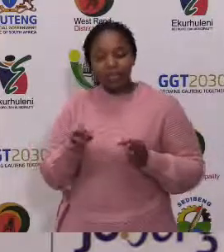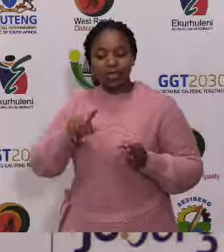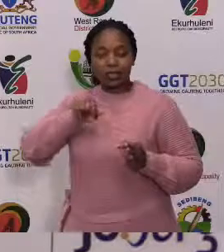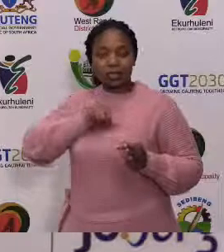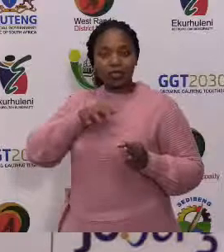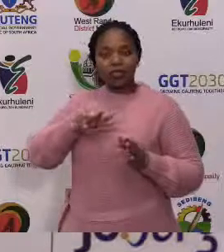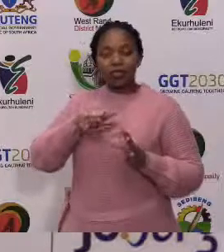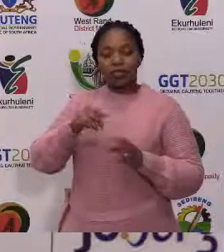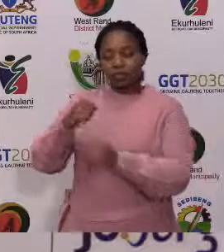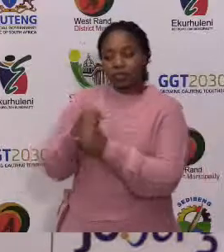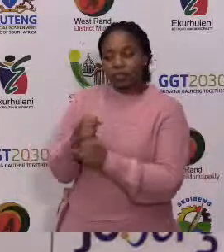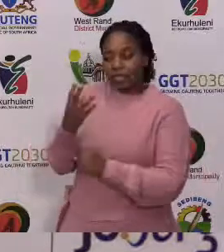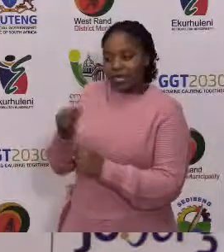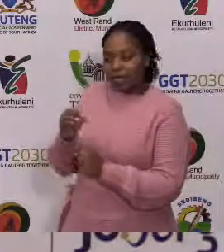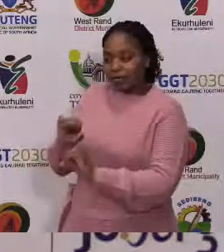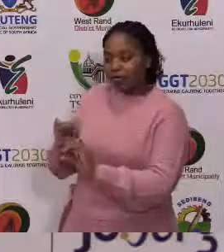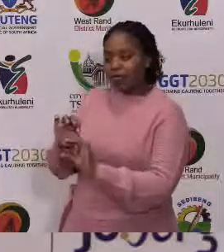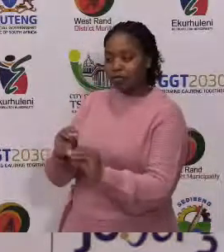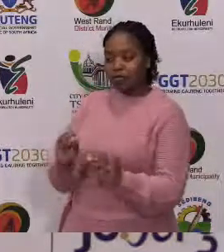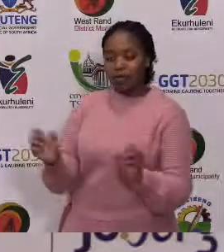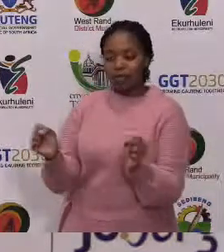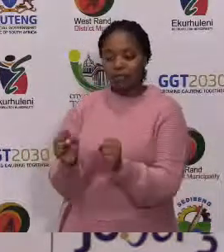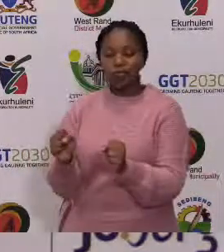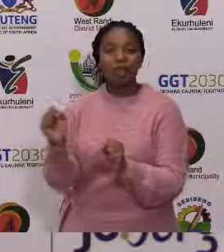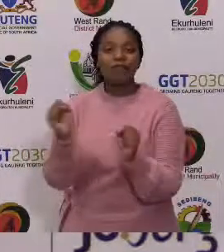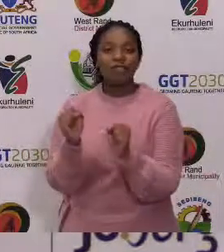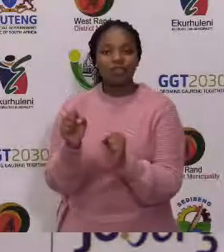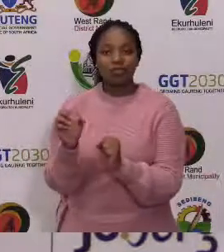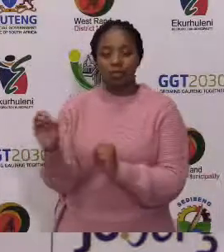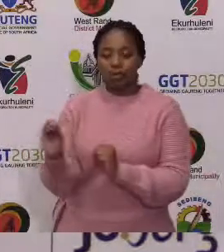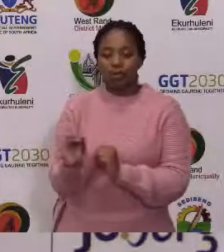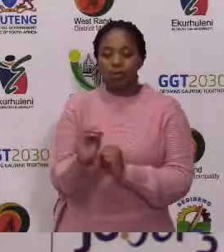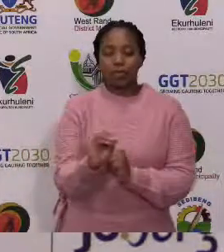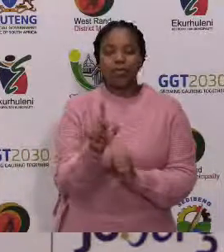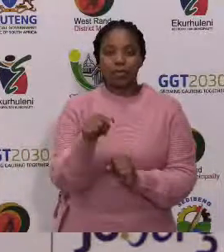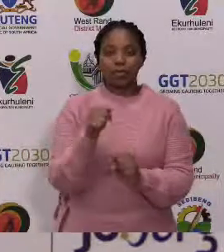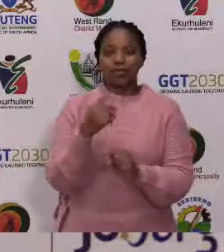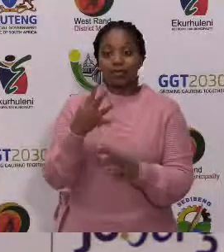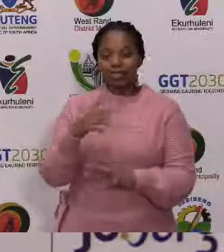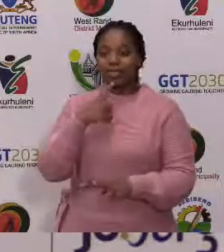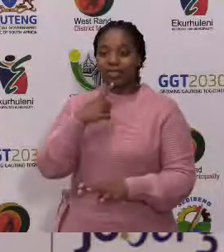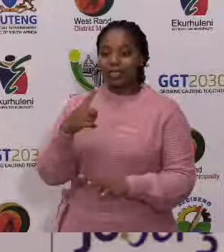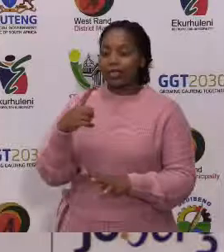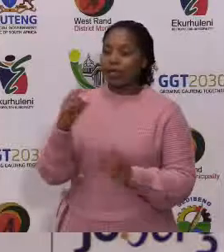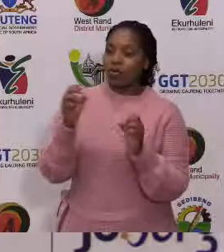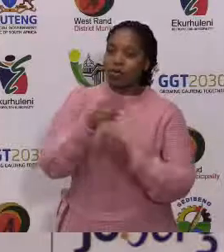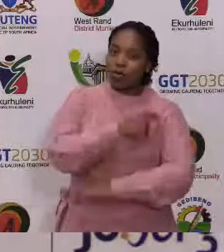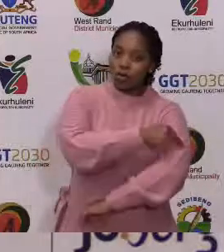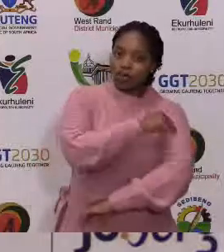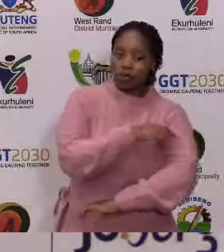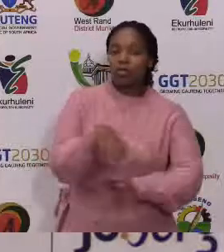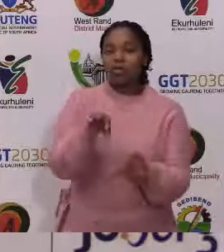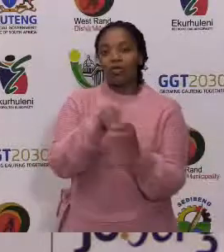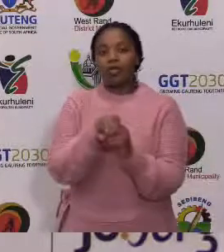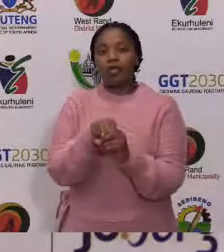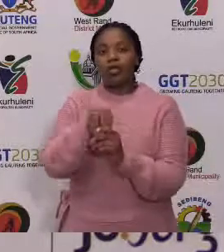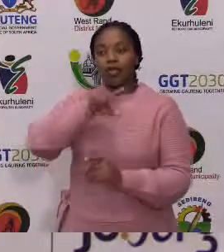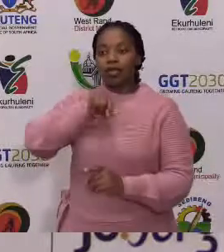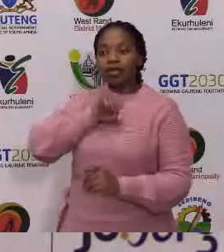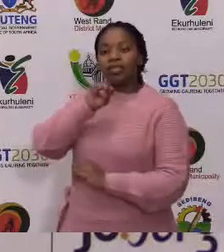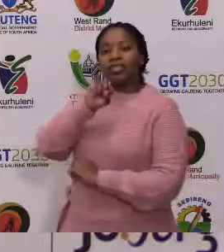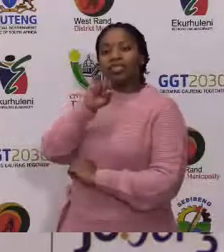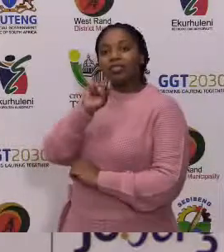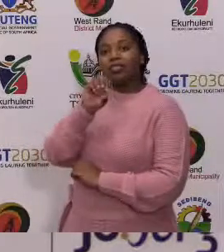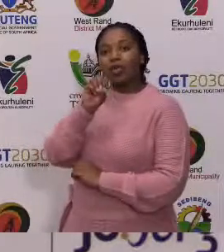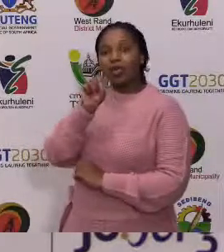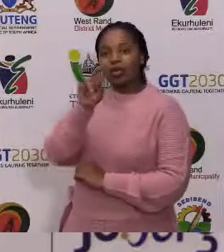distribution of the vaccines as they arrive. And as I indicated, our hospitals are also involved in the Sisonke, and they'll also participate for